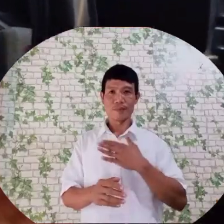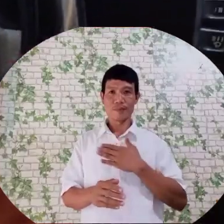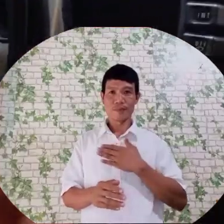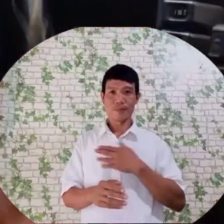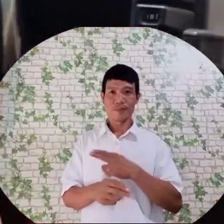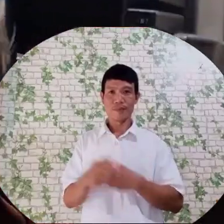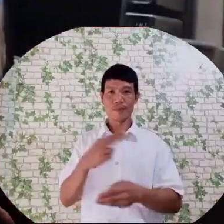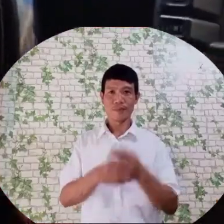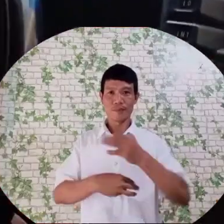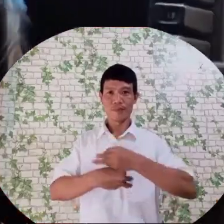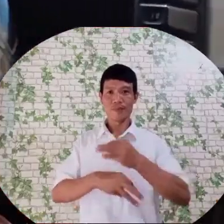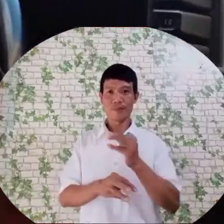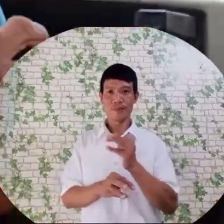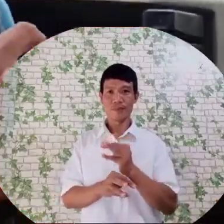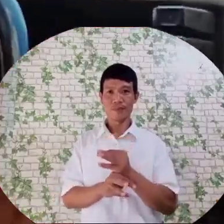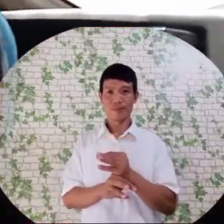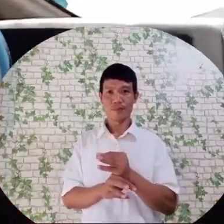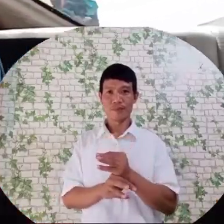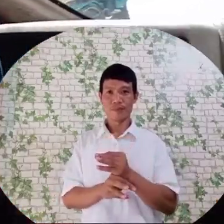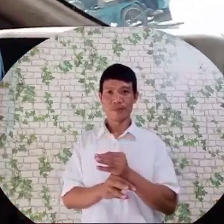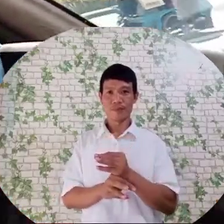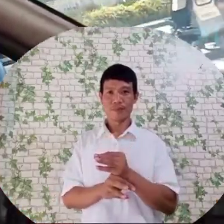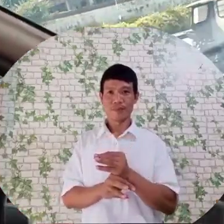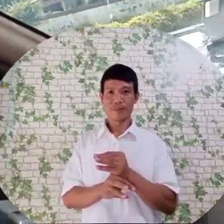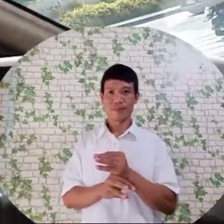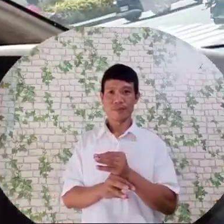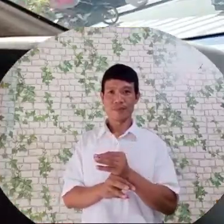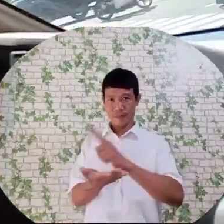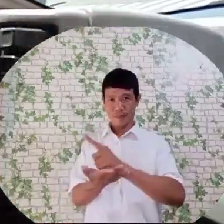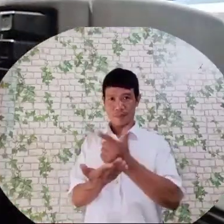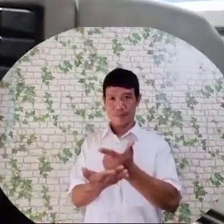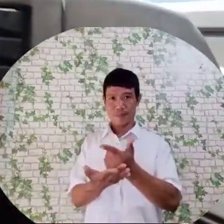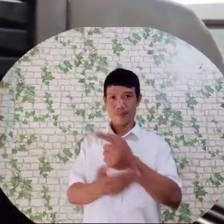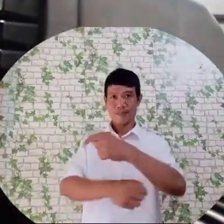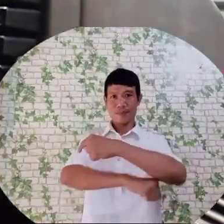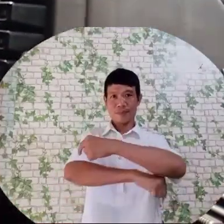my handmade product, which is the laptop desk.